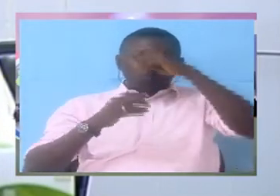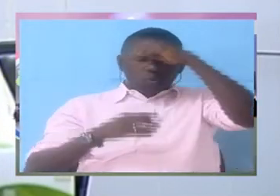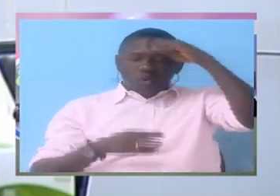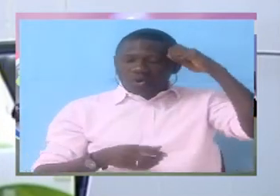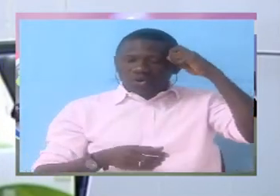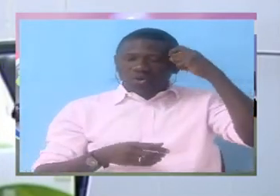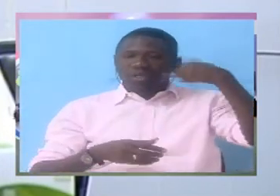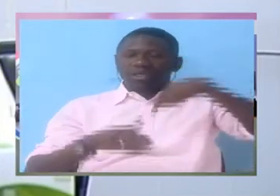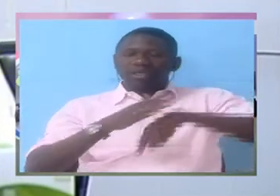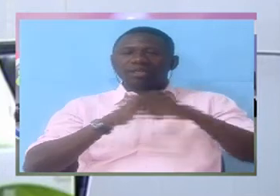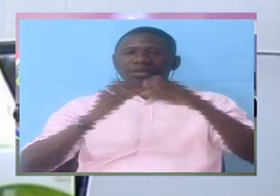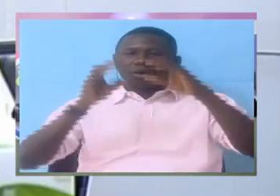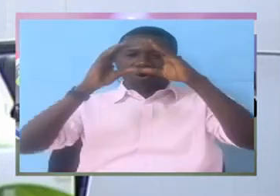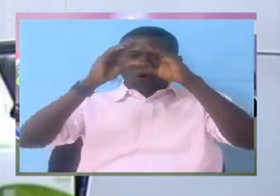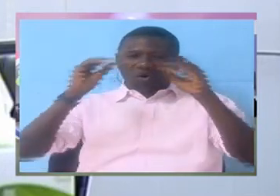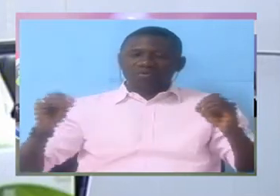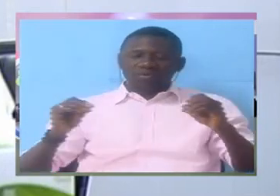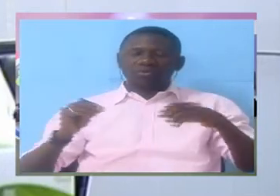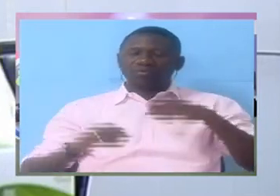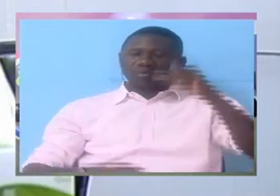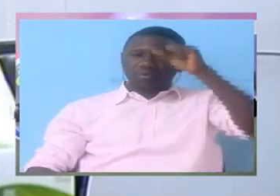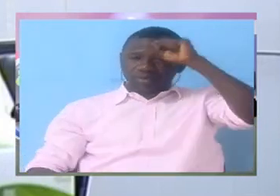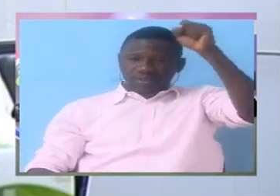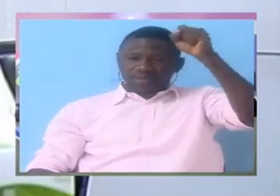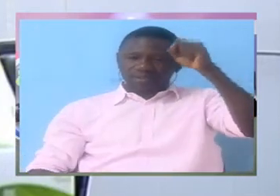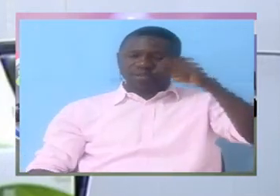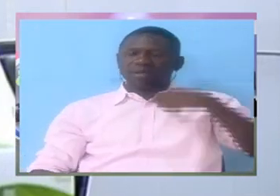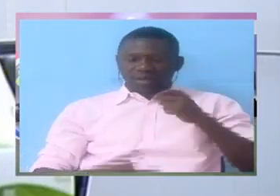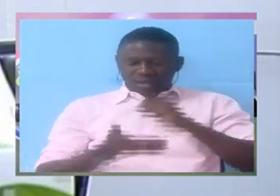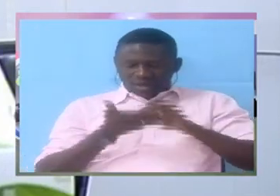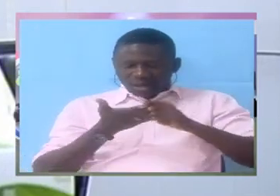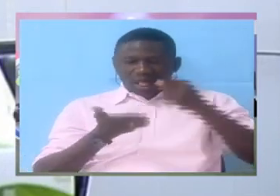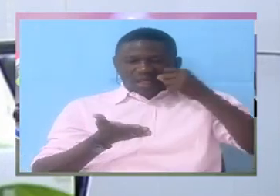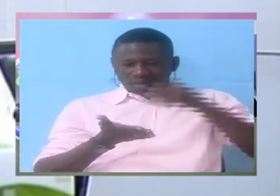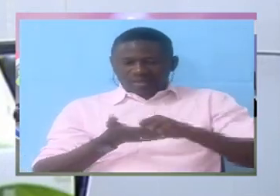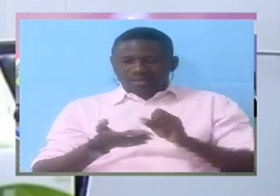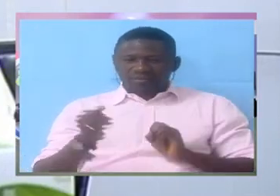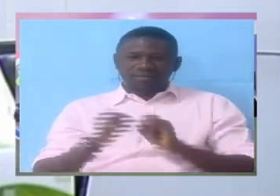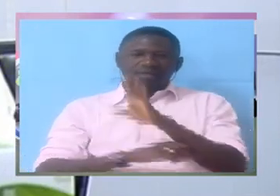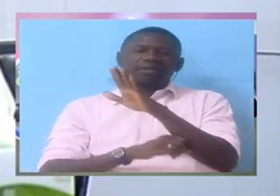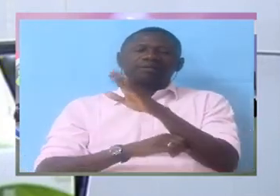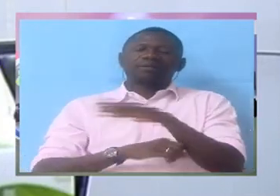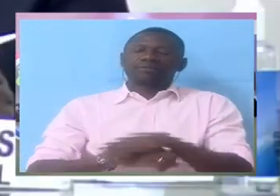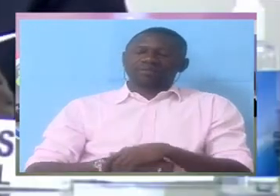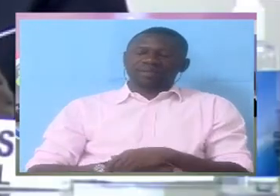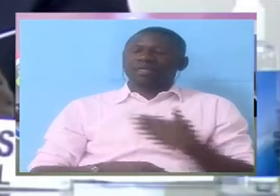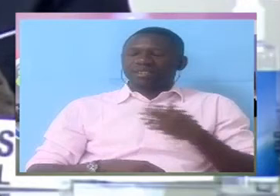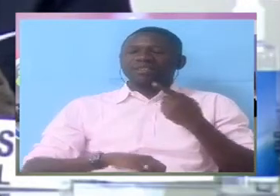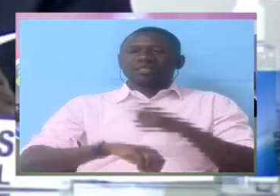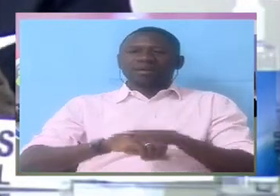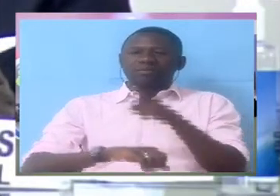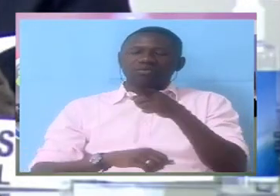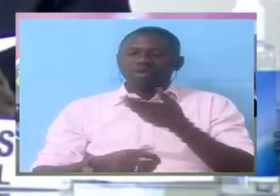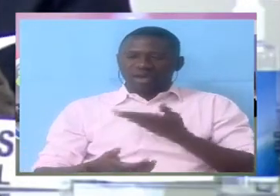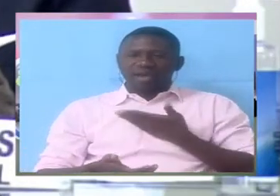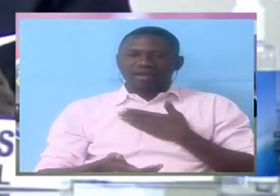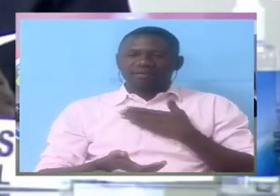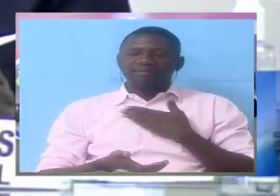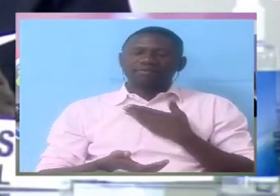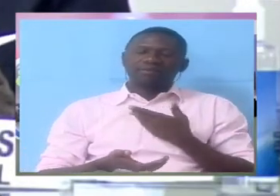Office of the President, Then I applied. At this time, you had already